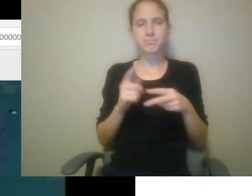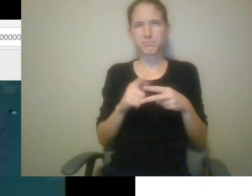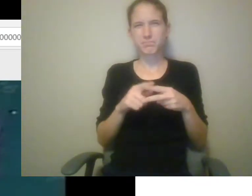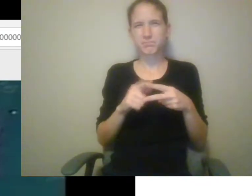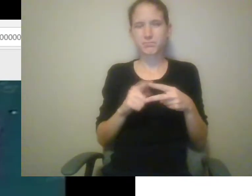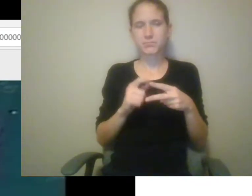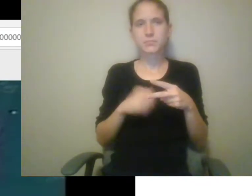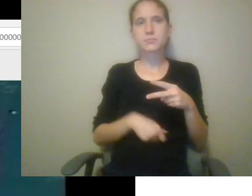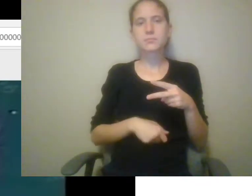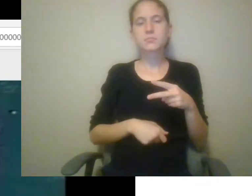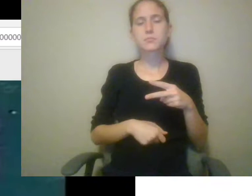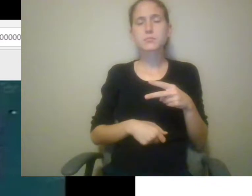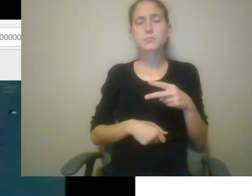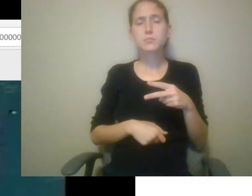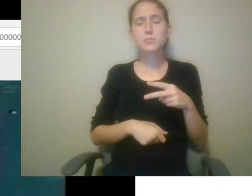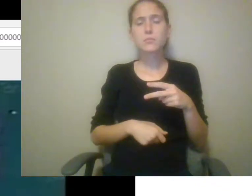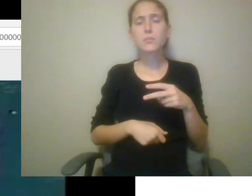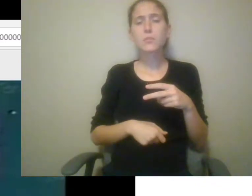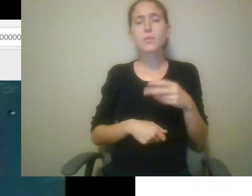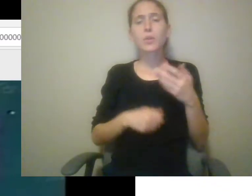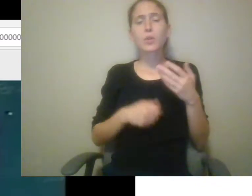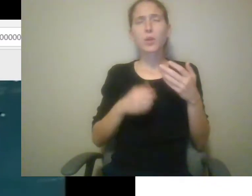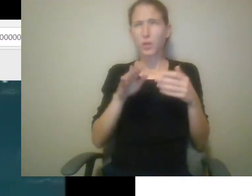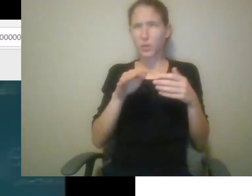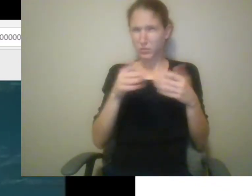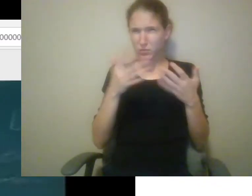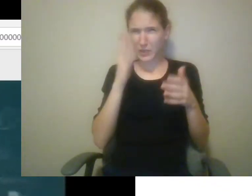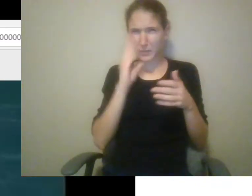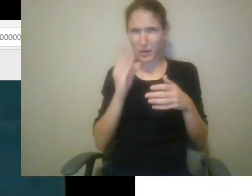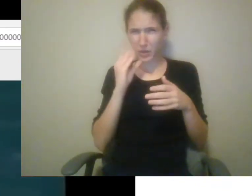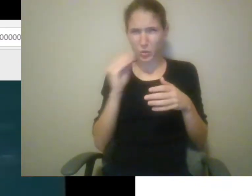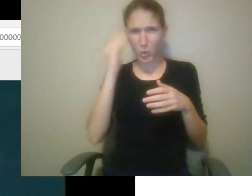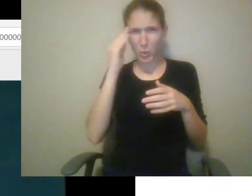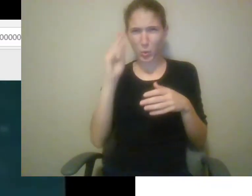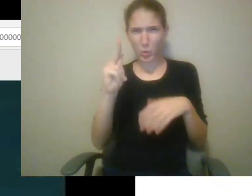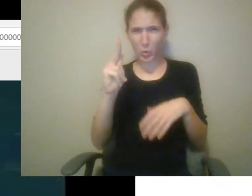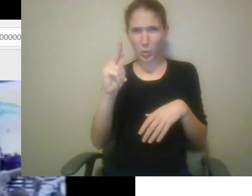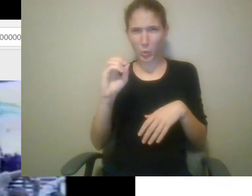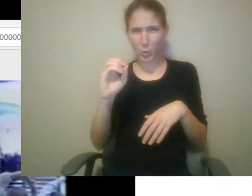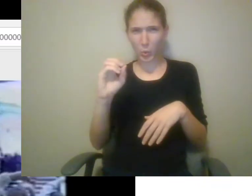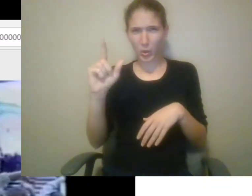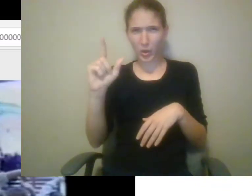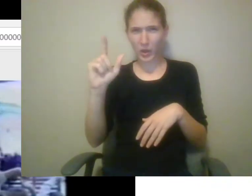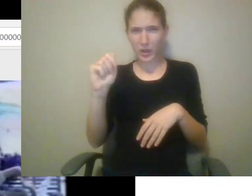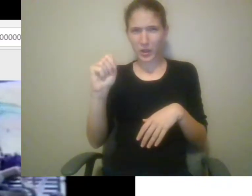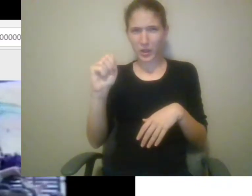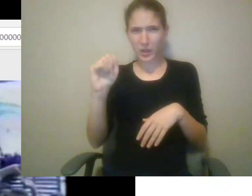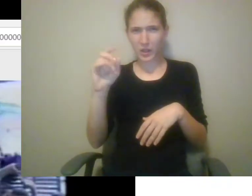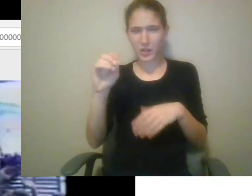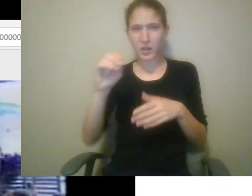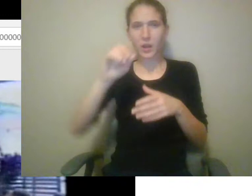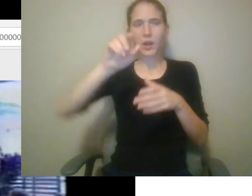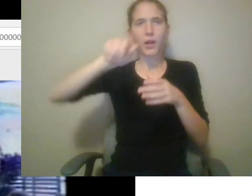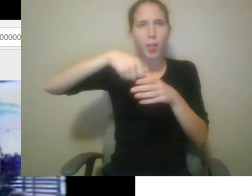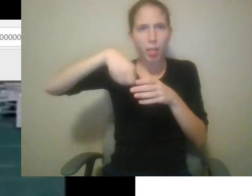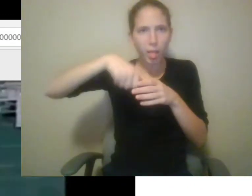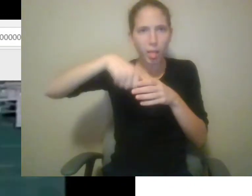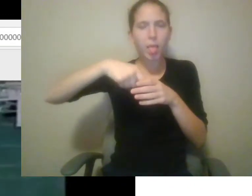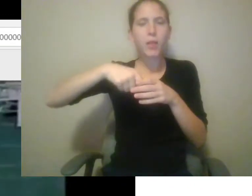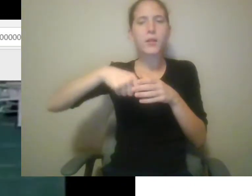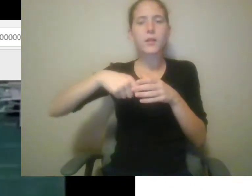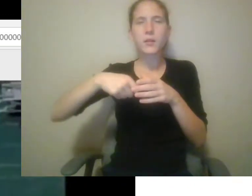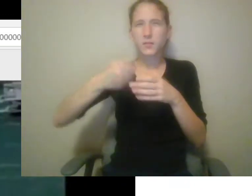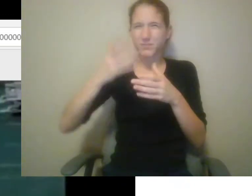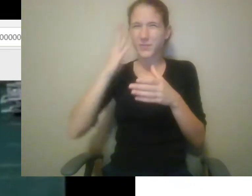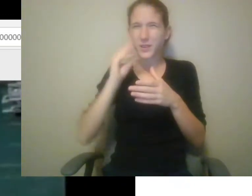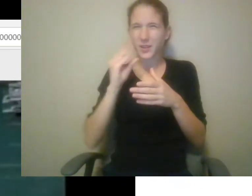Now, how many people here have ever made Kool-Aid before? Okay, you all make Kool-Aid. Now,